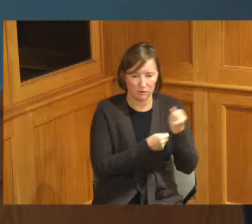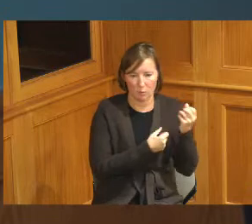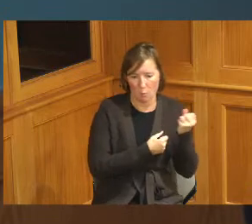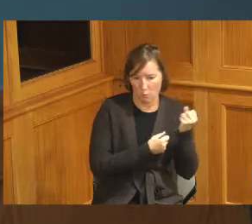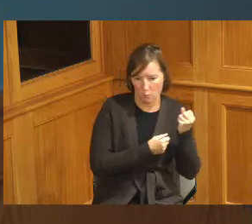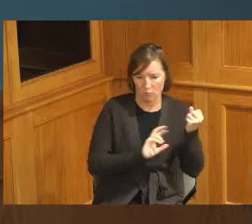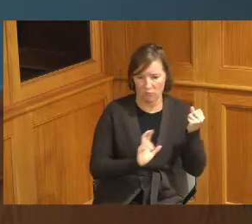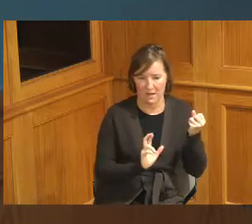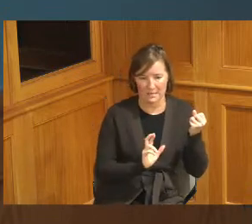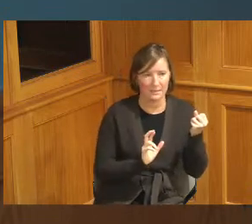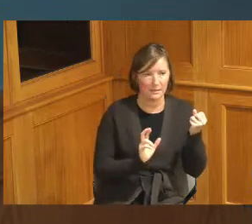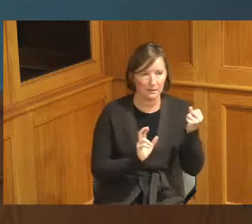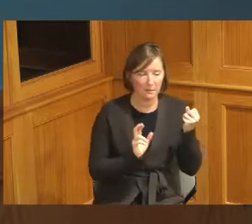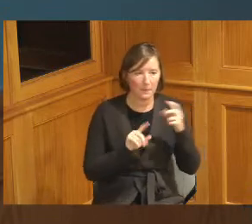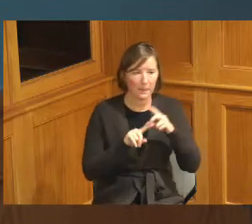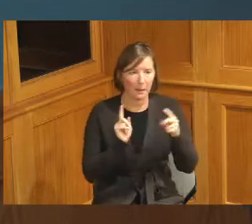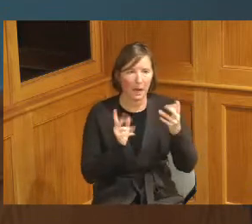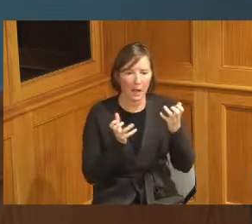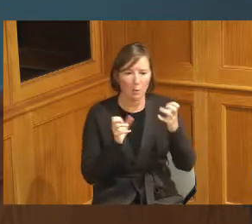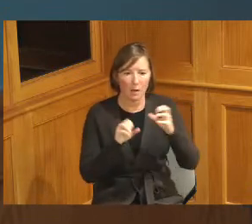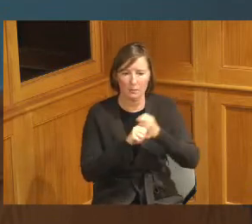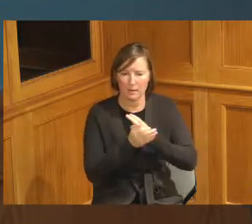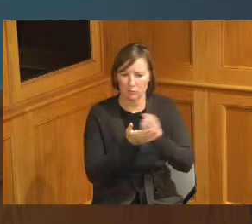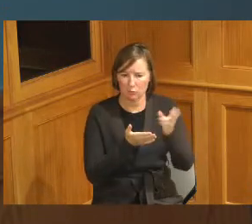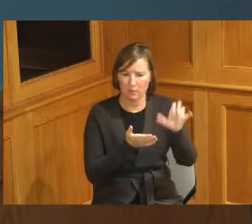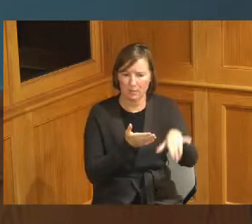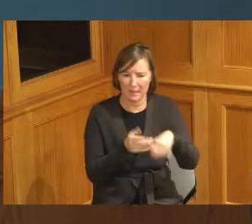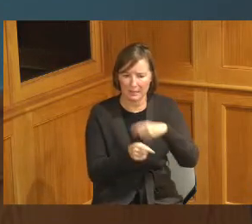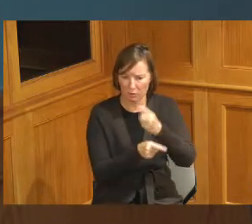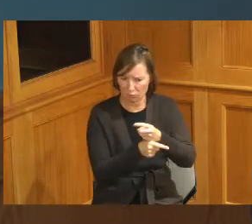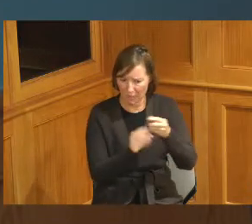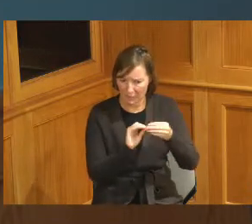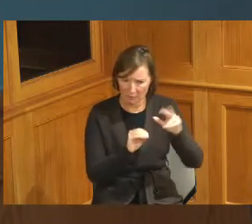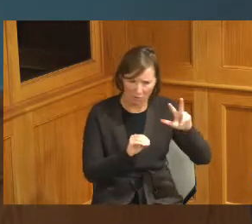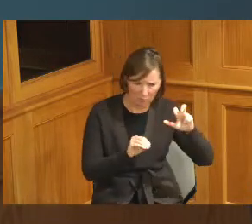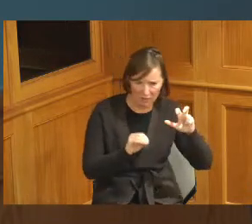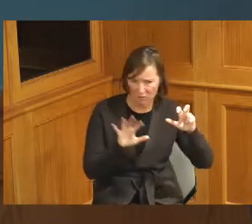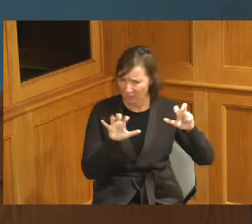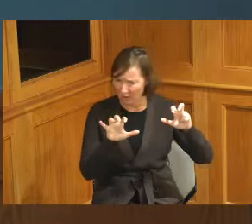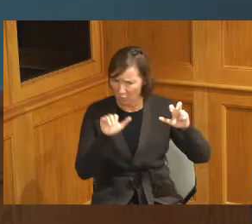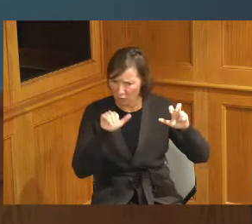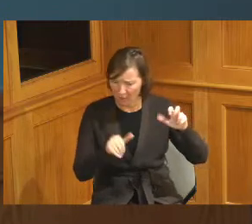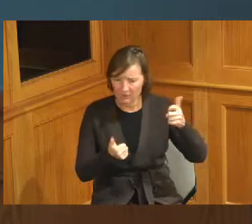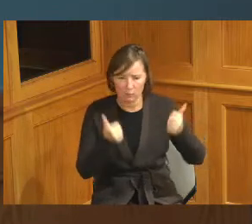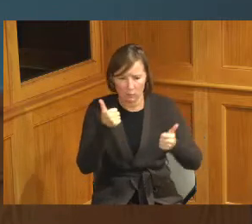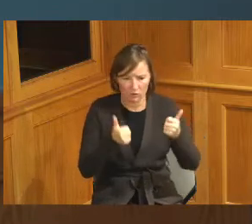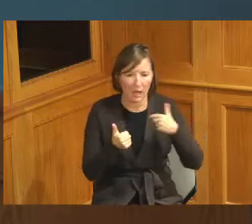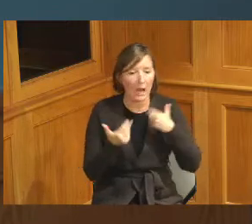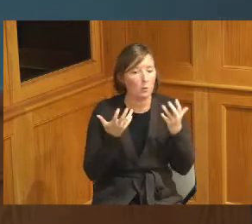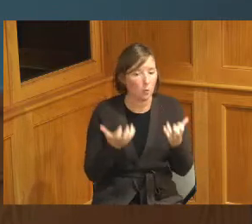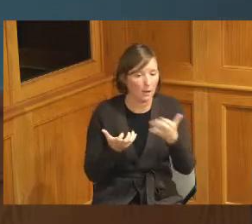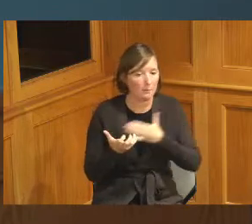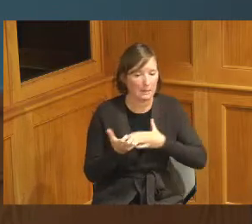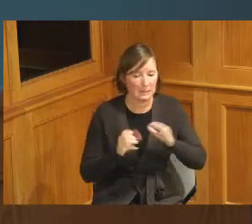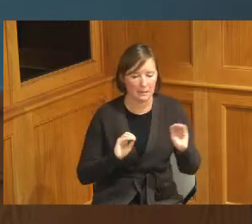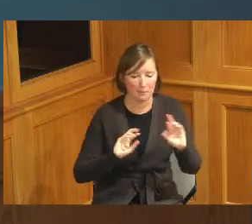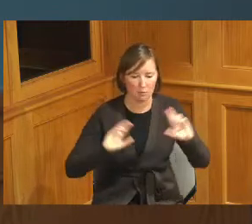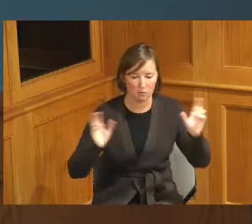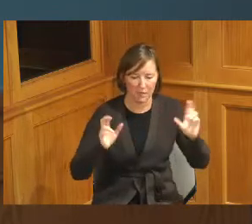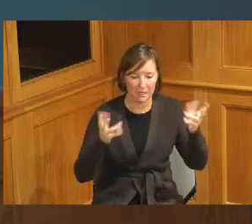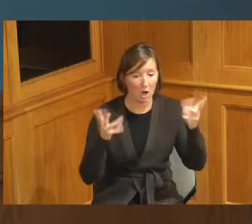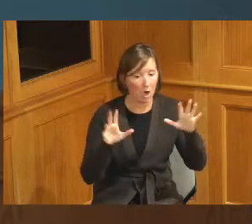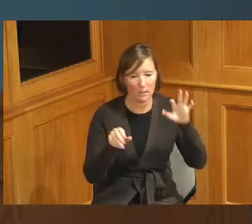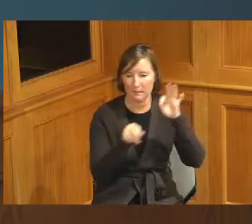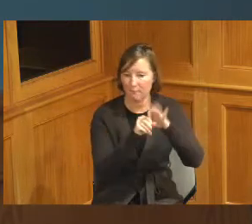that. But I want to make sure that's the number. And if that is, I'd like to have the number that we voted and